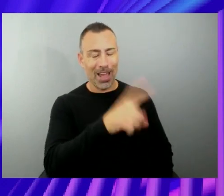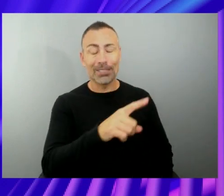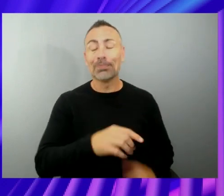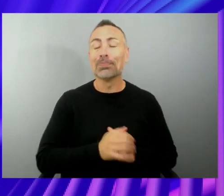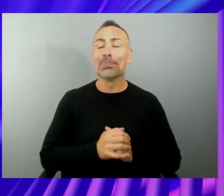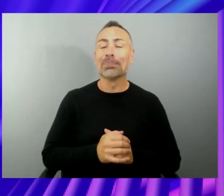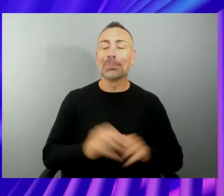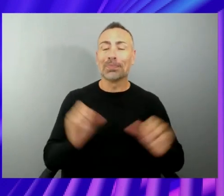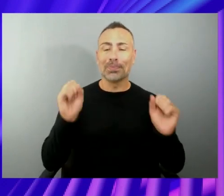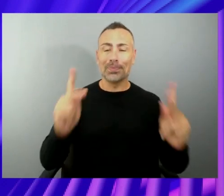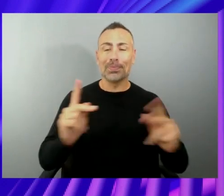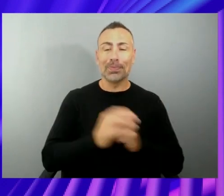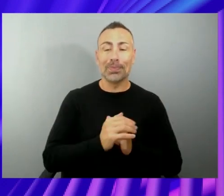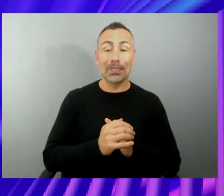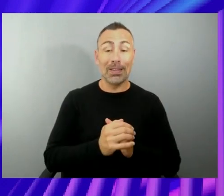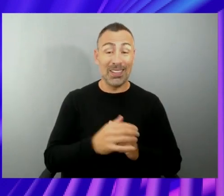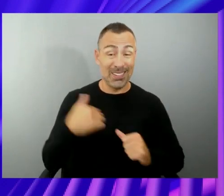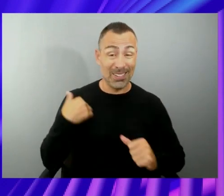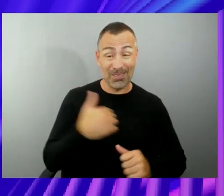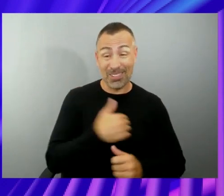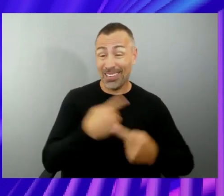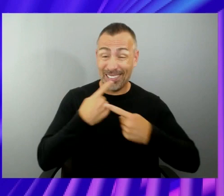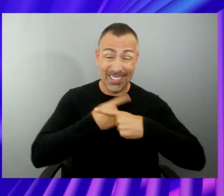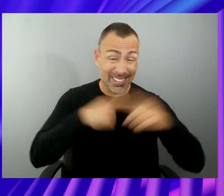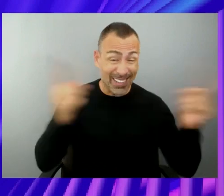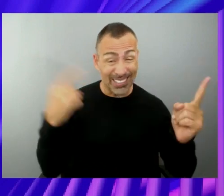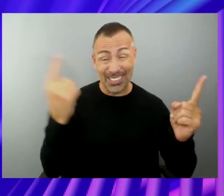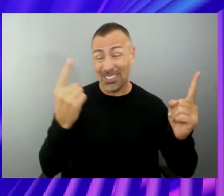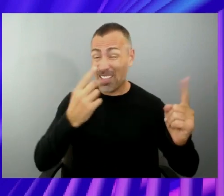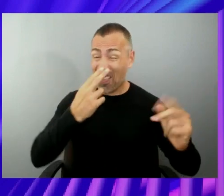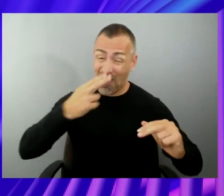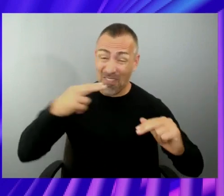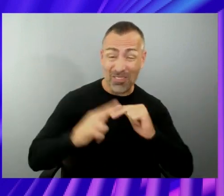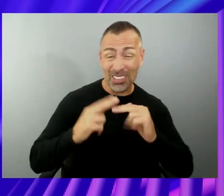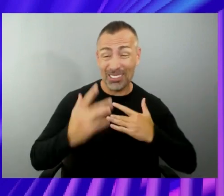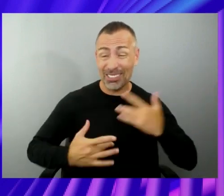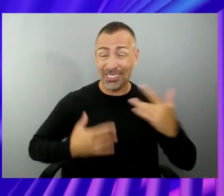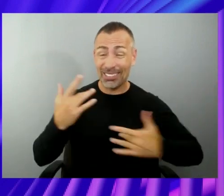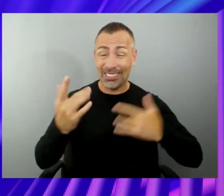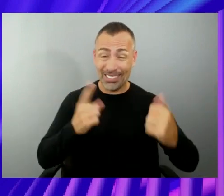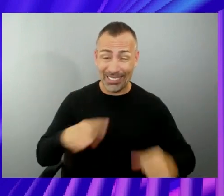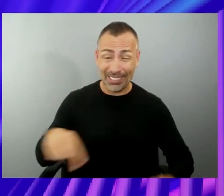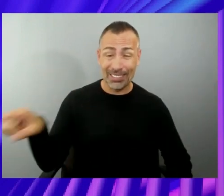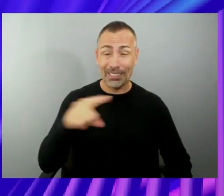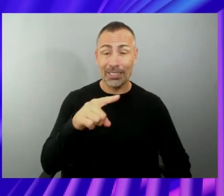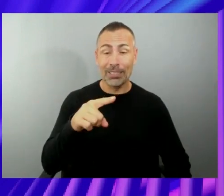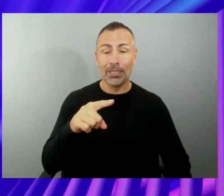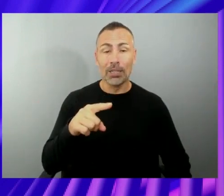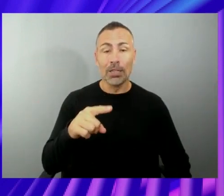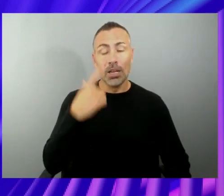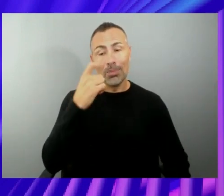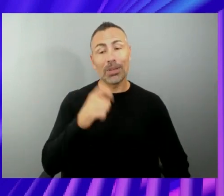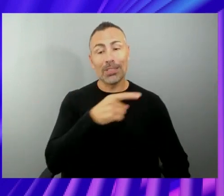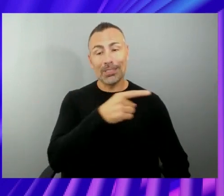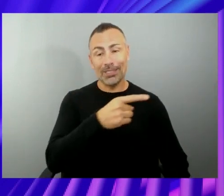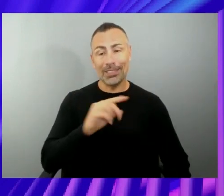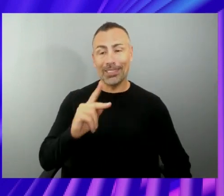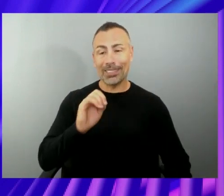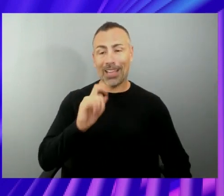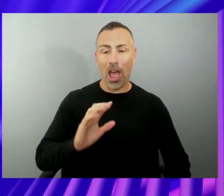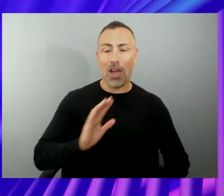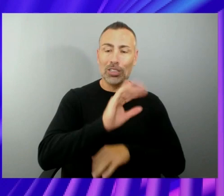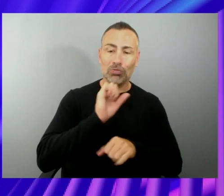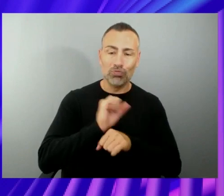so going to announce something that's a lot of fun and really exciting for us. Because of the hard work from Kyle and Mohammed and Steve,